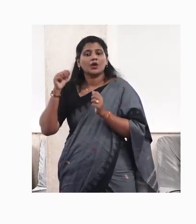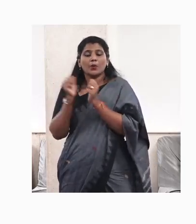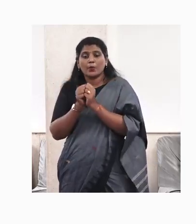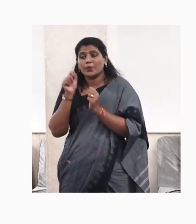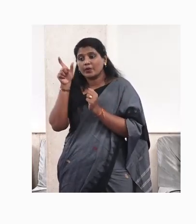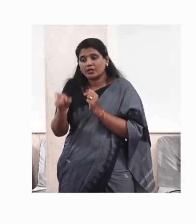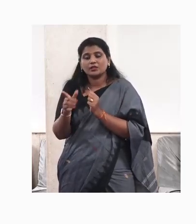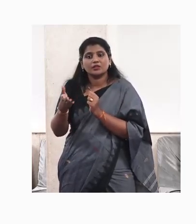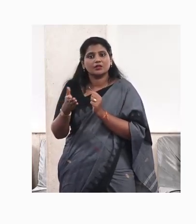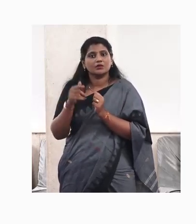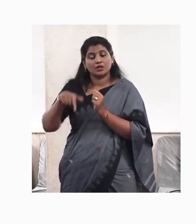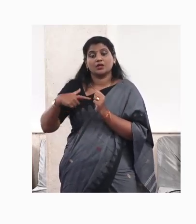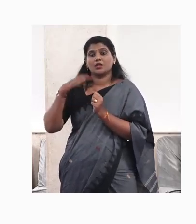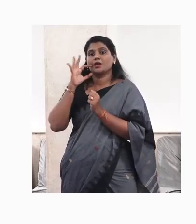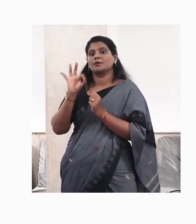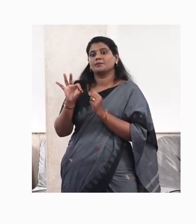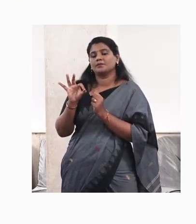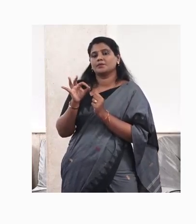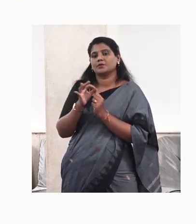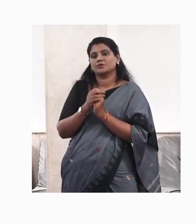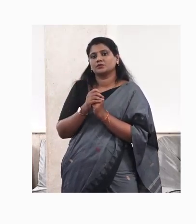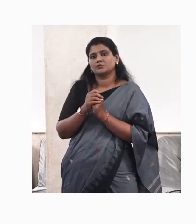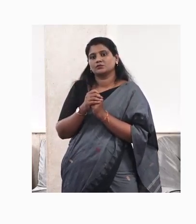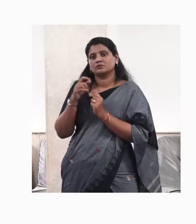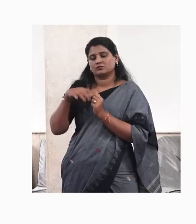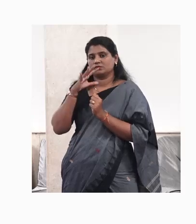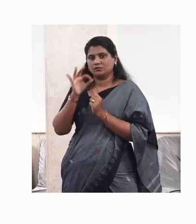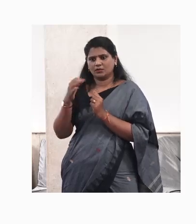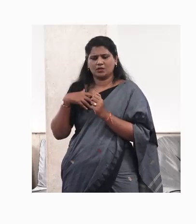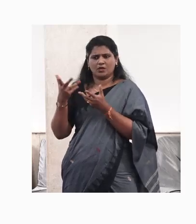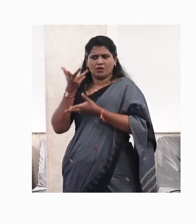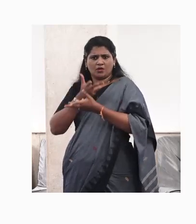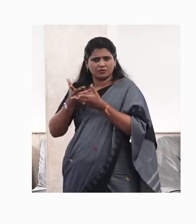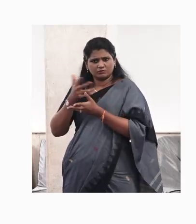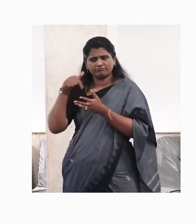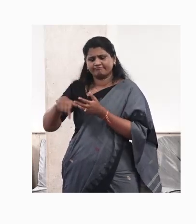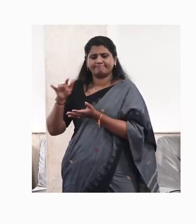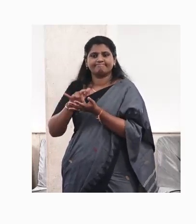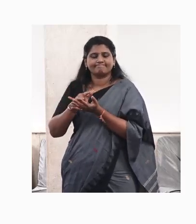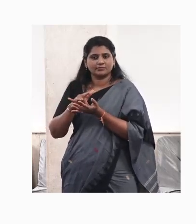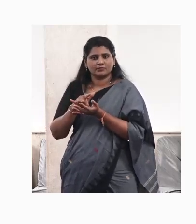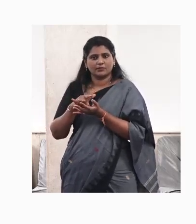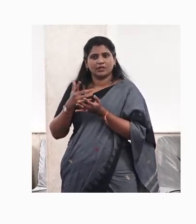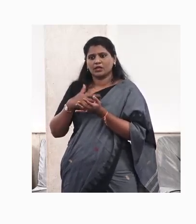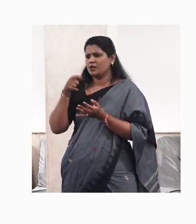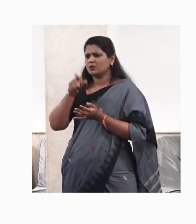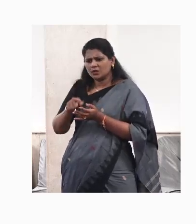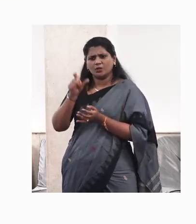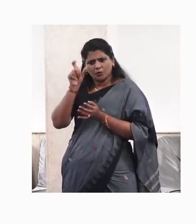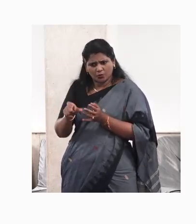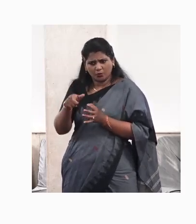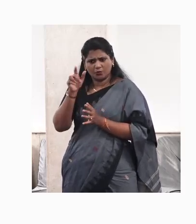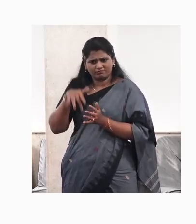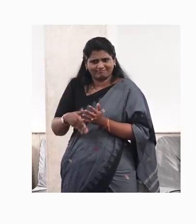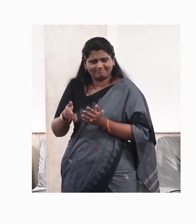that was also very important for me, to also make sure that the conversations we're having in that space are not just about you right